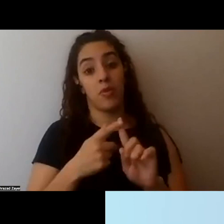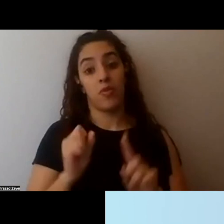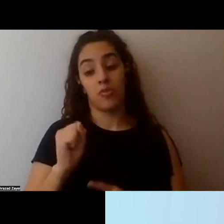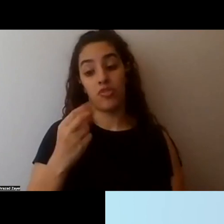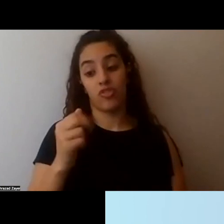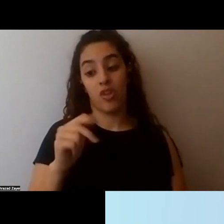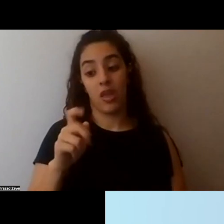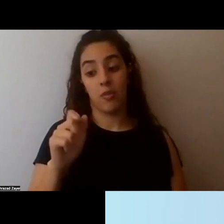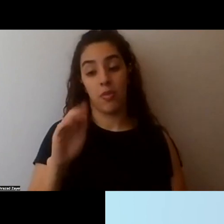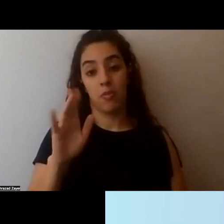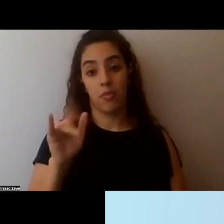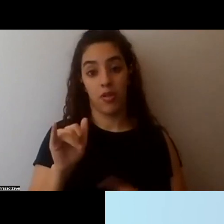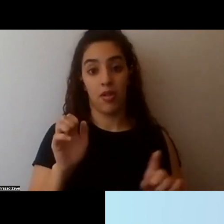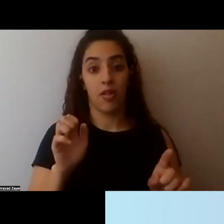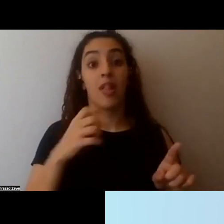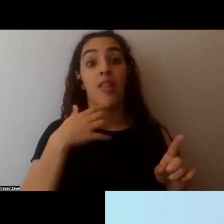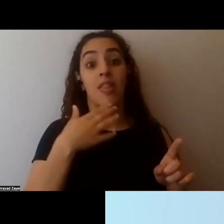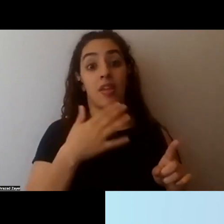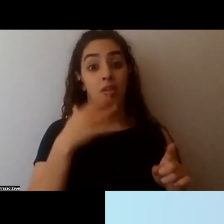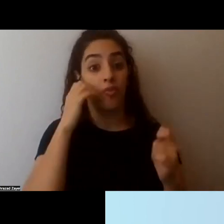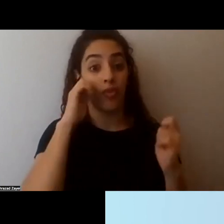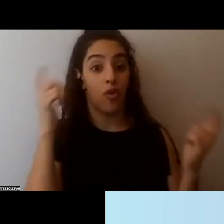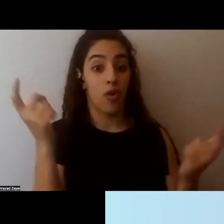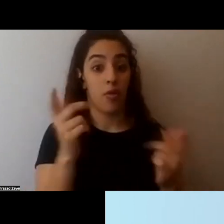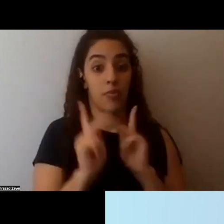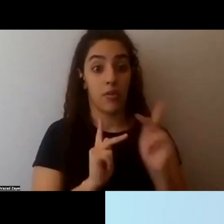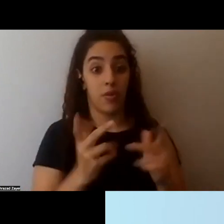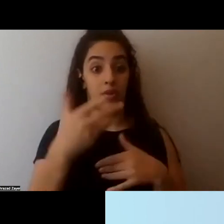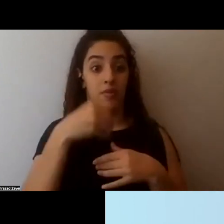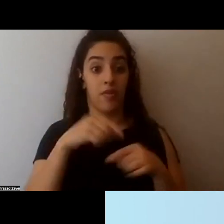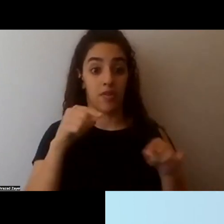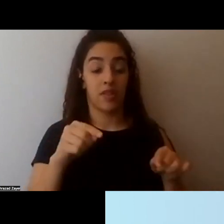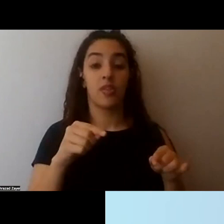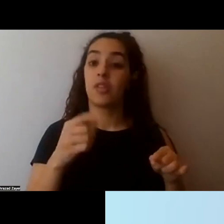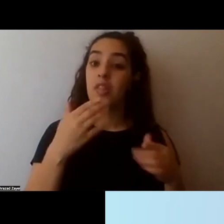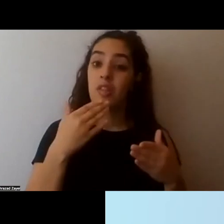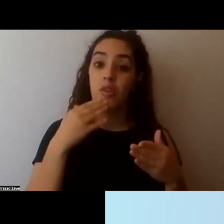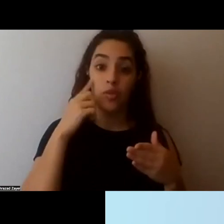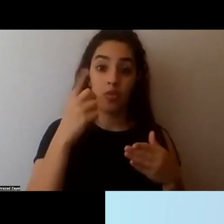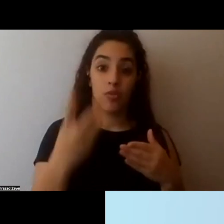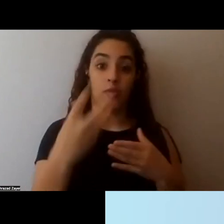won't go through the names again, but I particularly want to thank those who put so much time and effort into making this